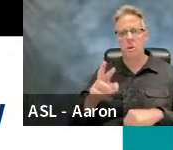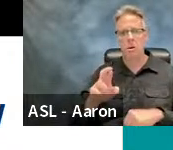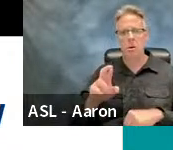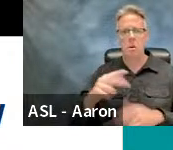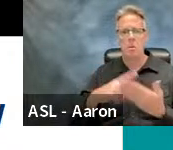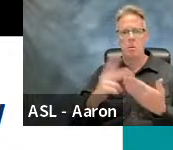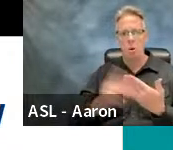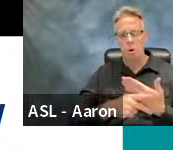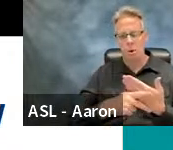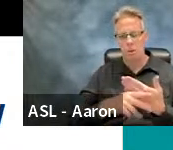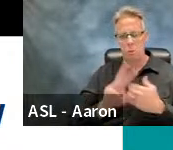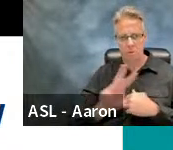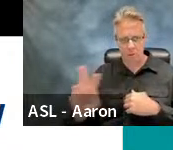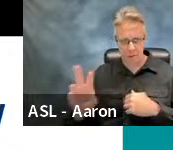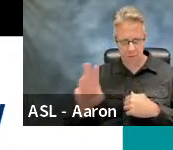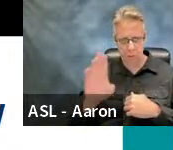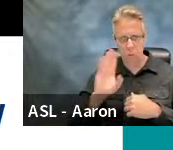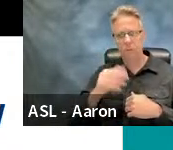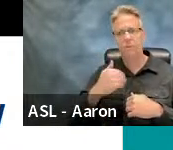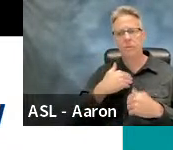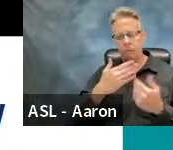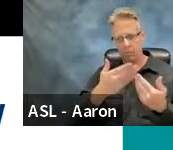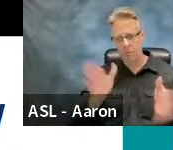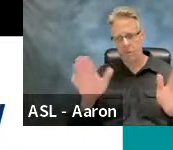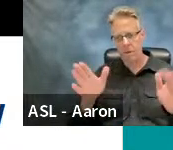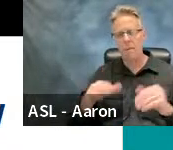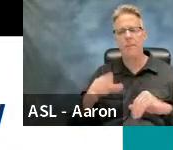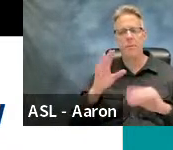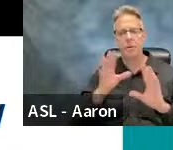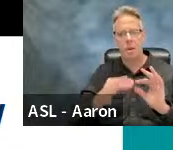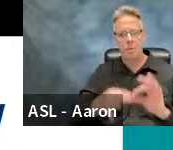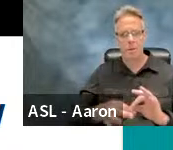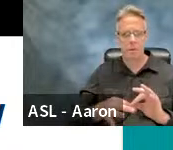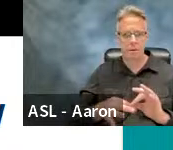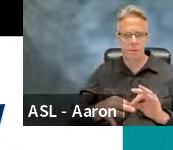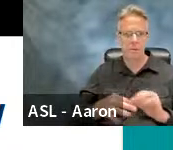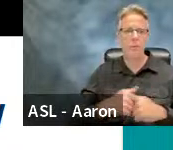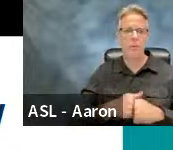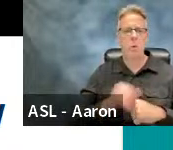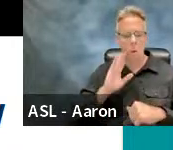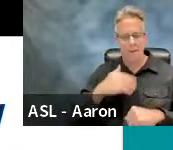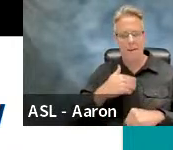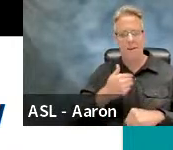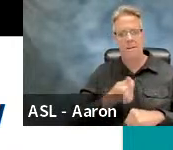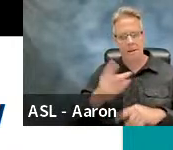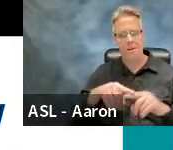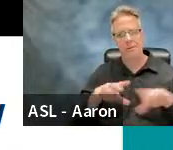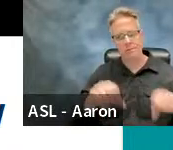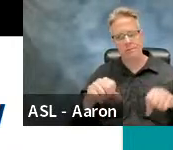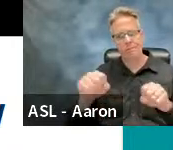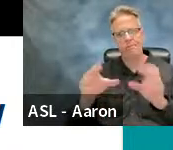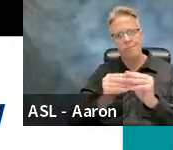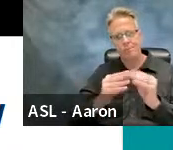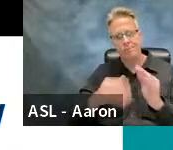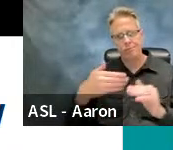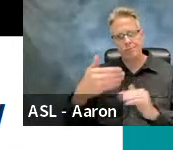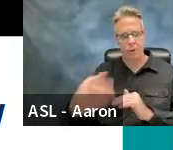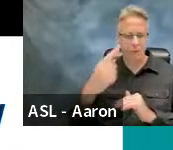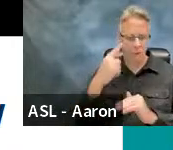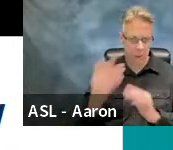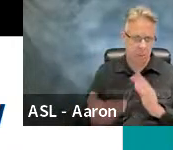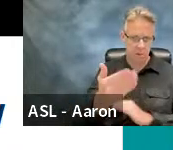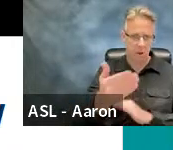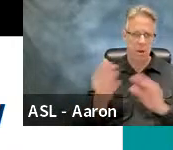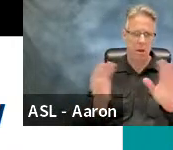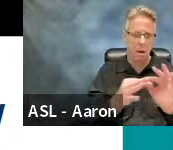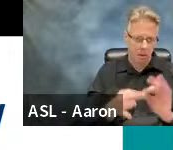website, and we'll have a public comment period. There will be multiple forms to submit comments,